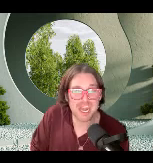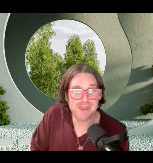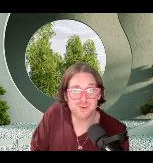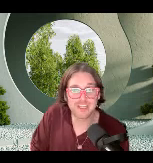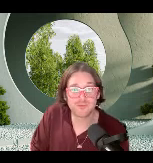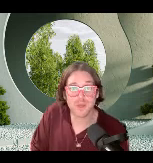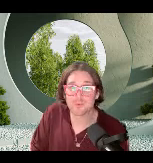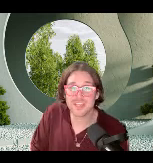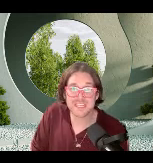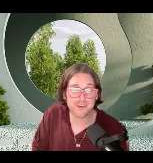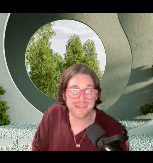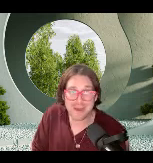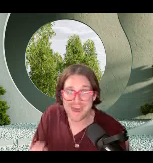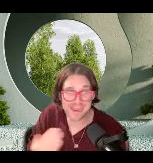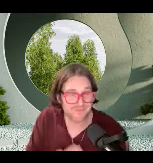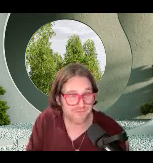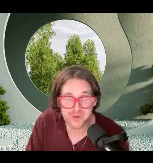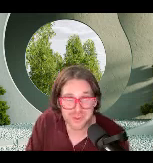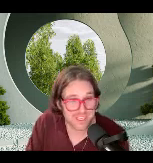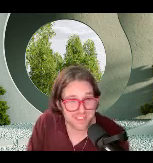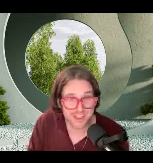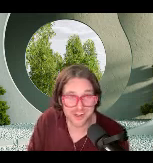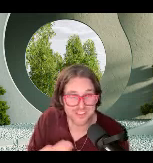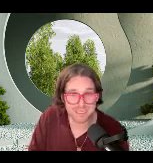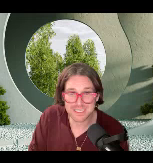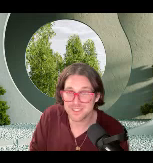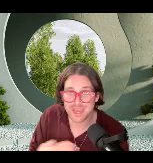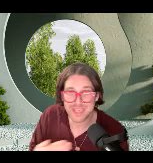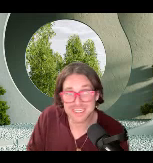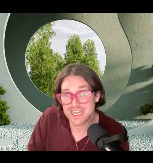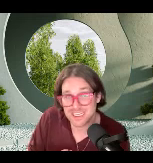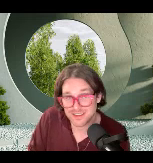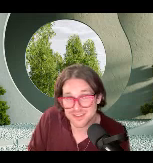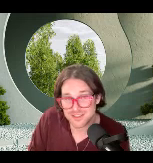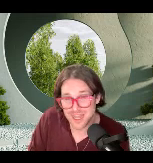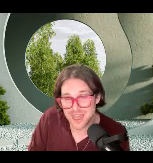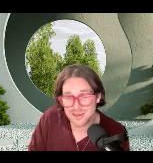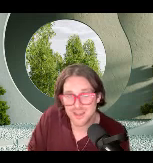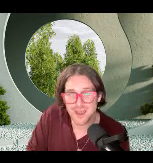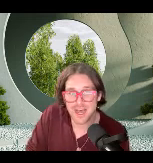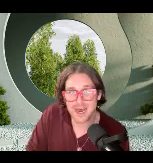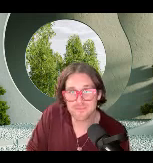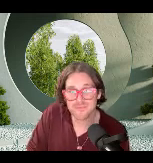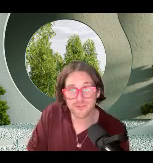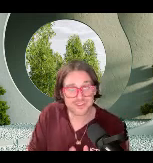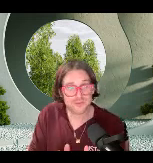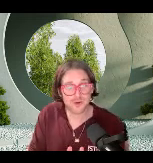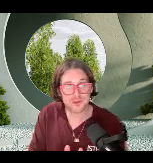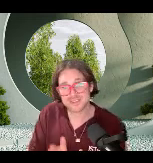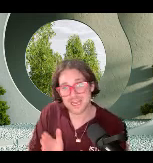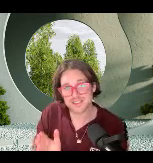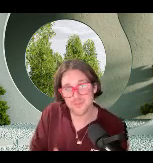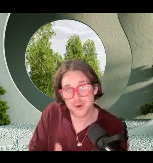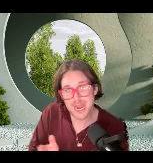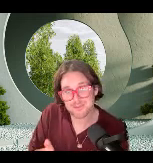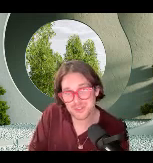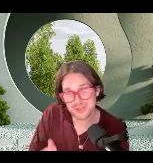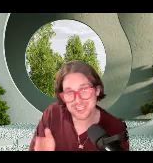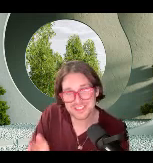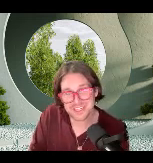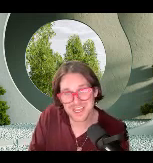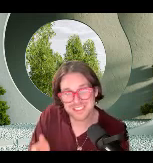ways. And I will give you a rundown of how I view this, and there are some easy ways to kind of get this done. First and foremost, that